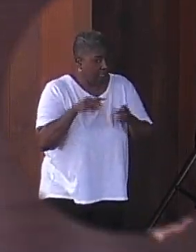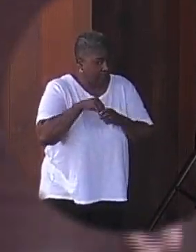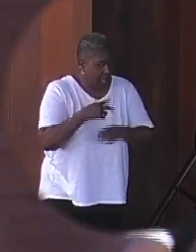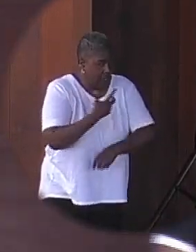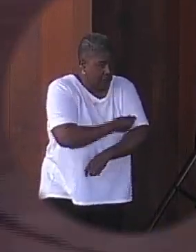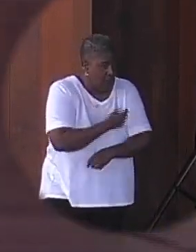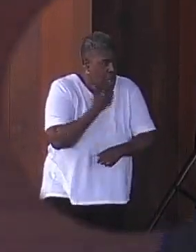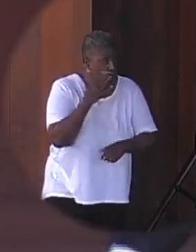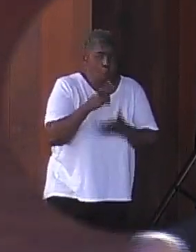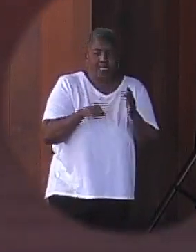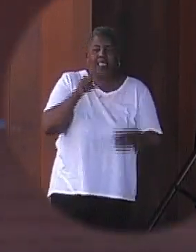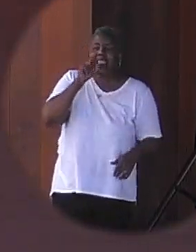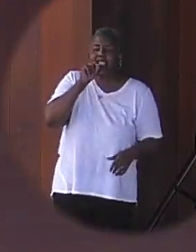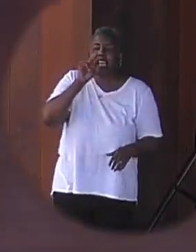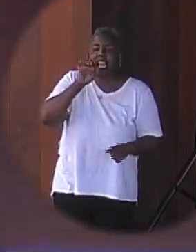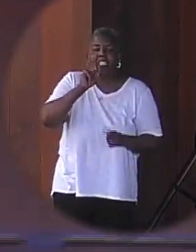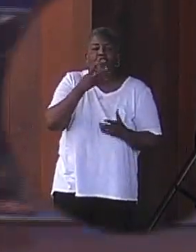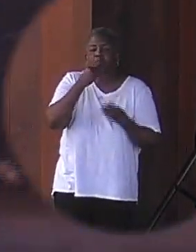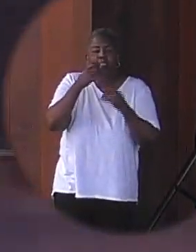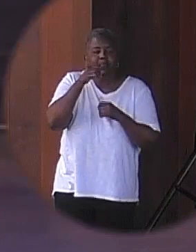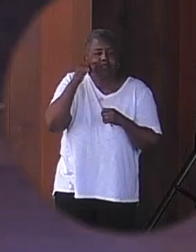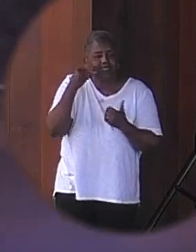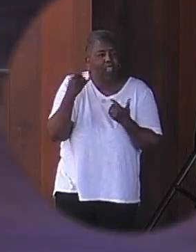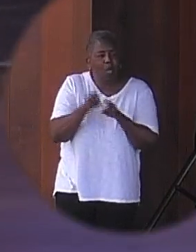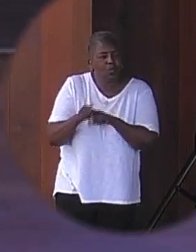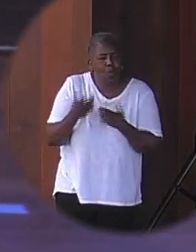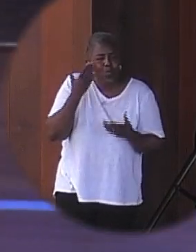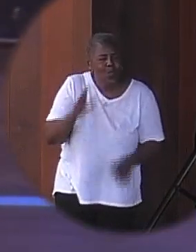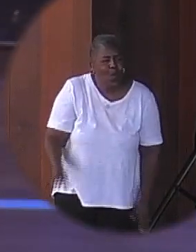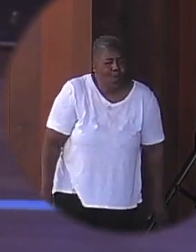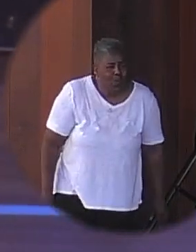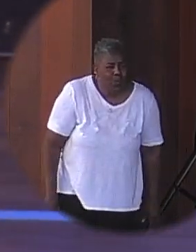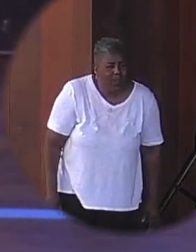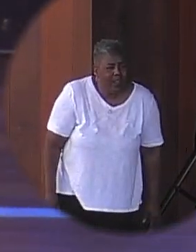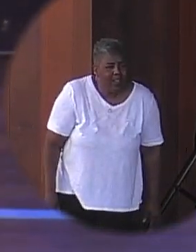you don't know what's in them chicken nuggets you ate yesterday either.